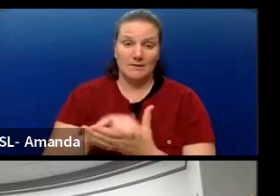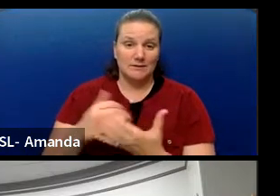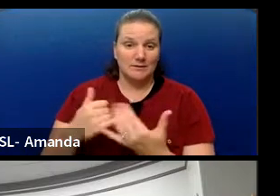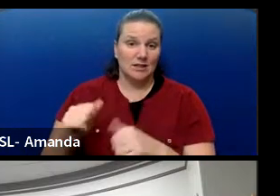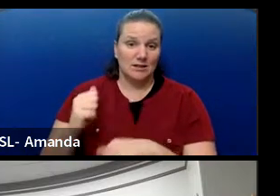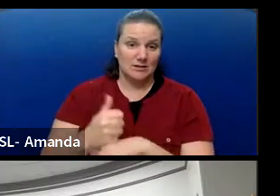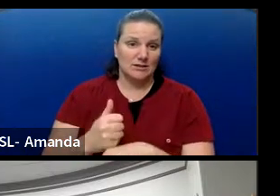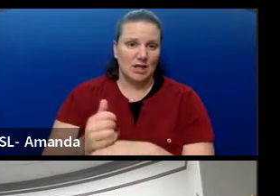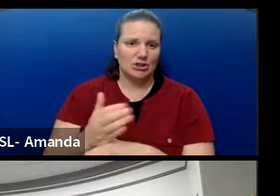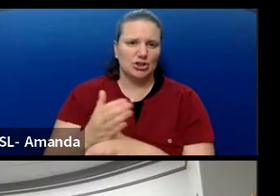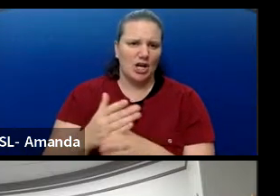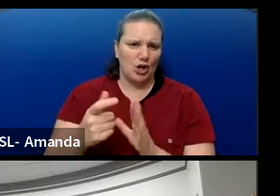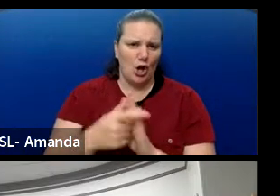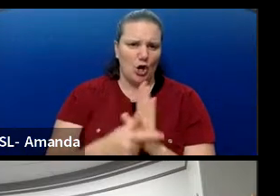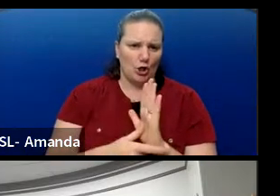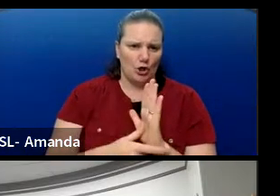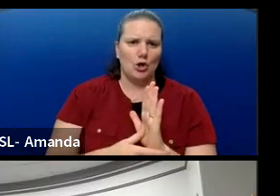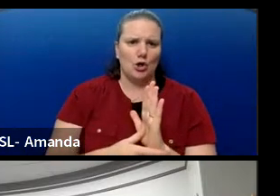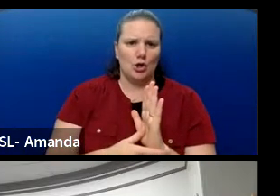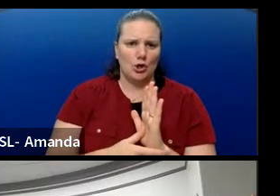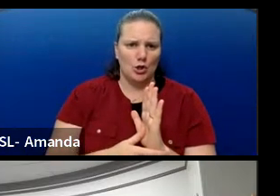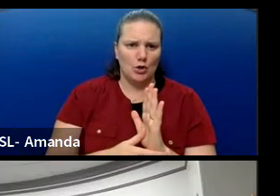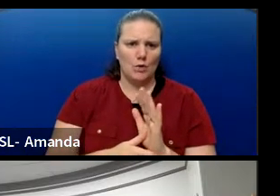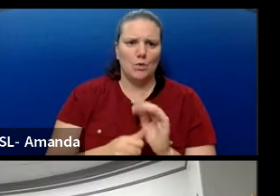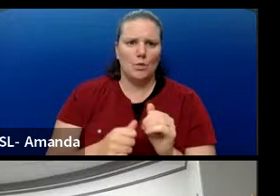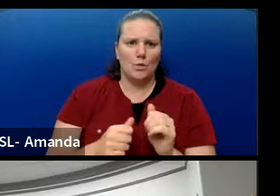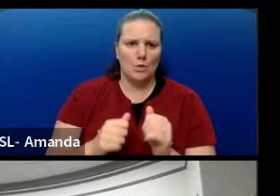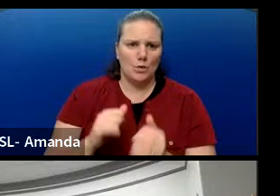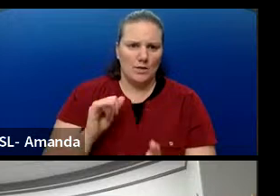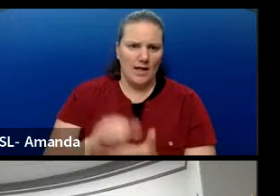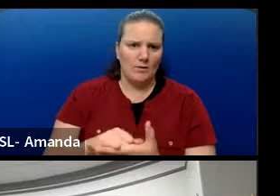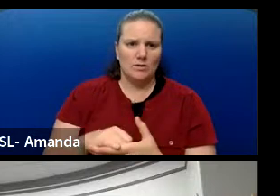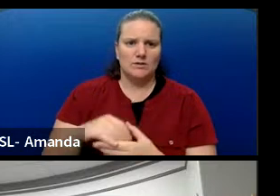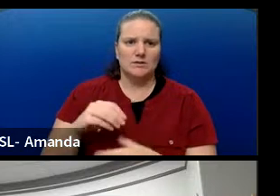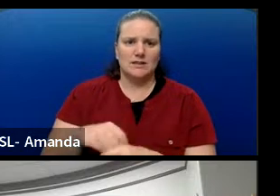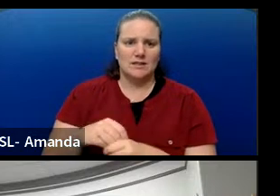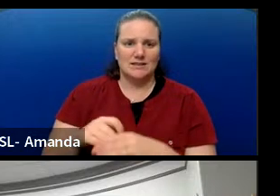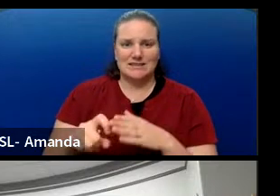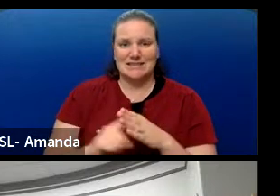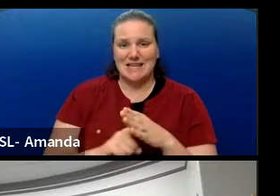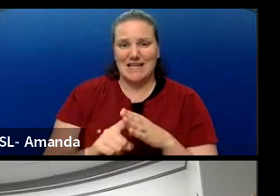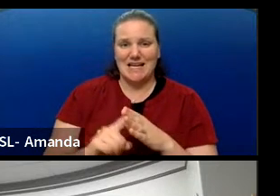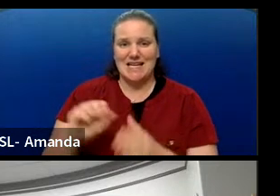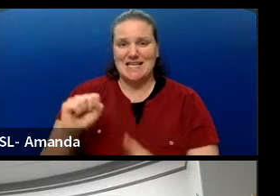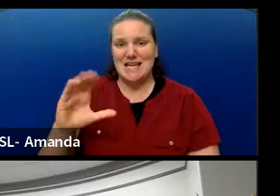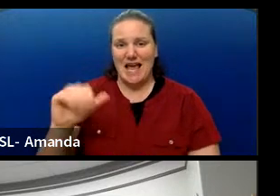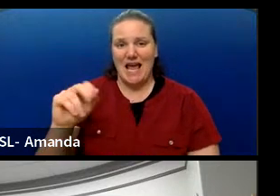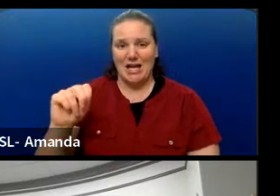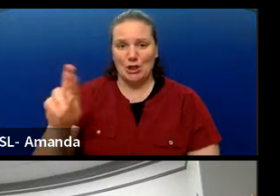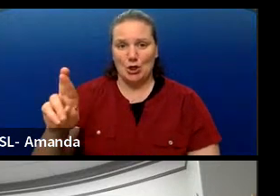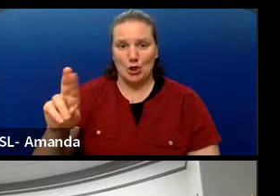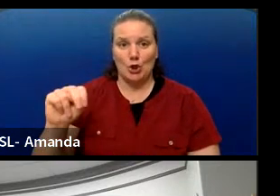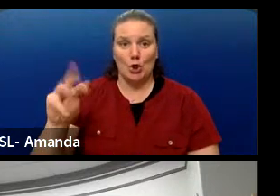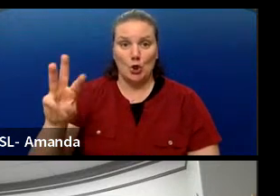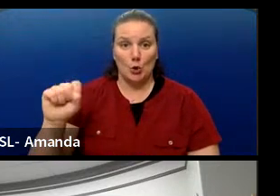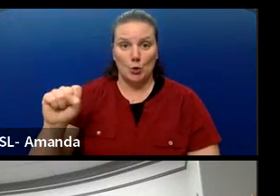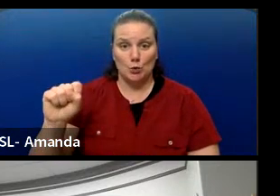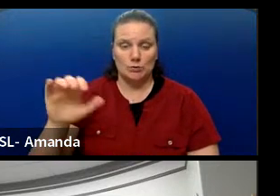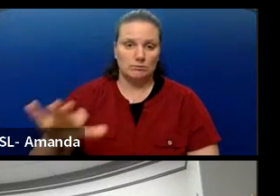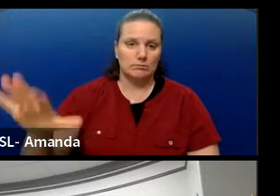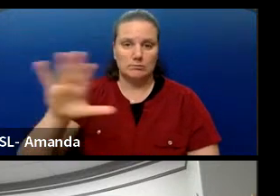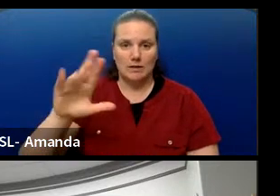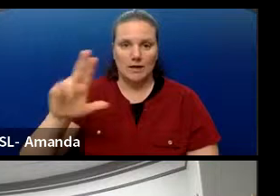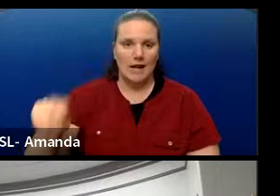an article, I think, with that was in the Scanner News about nationally, HUD has